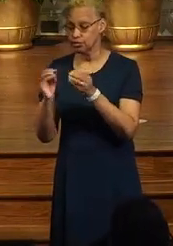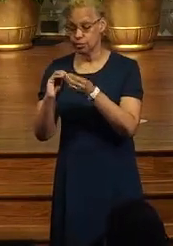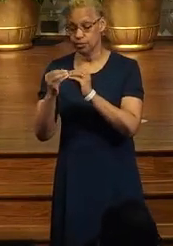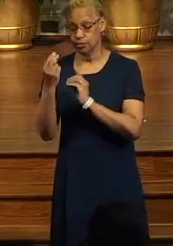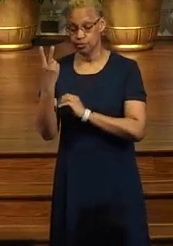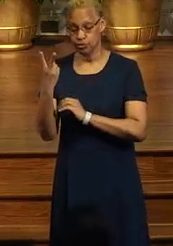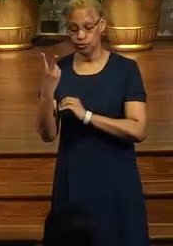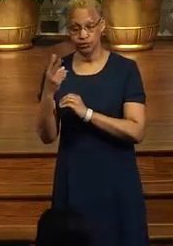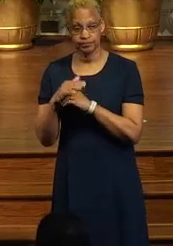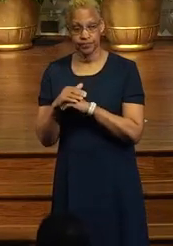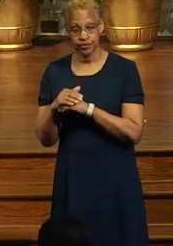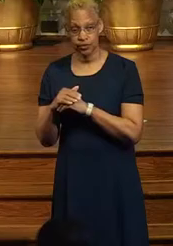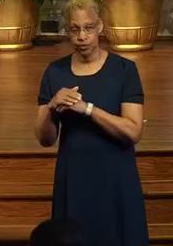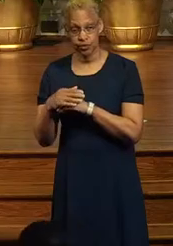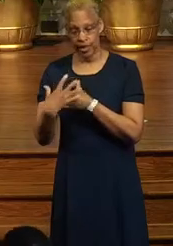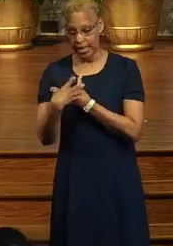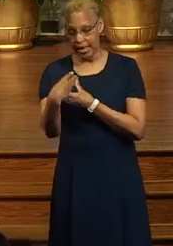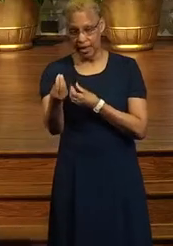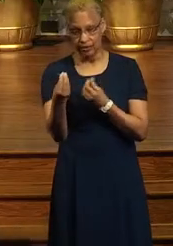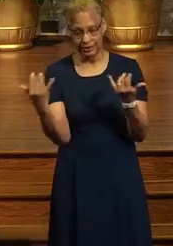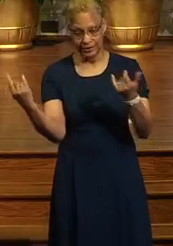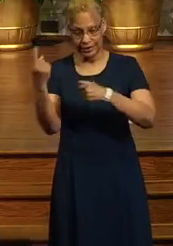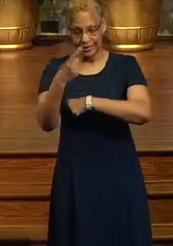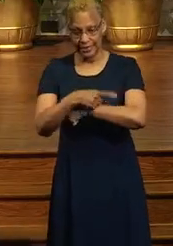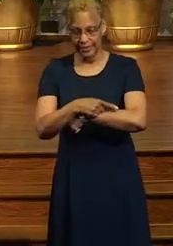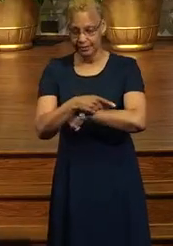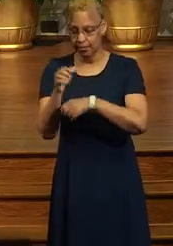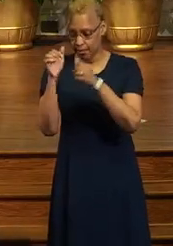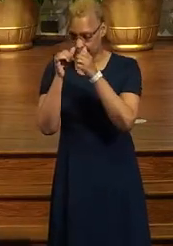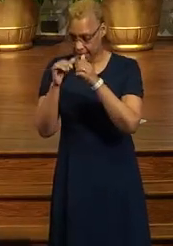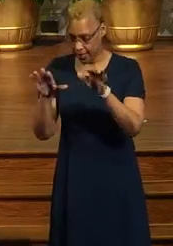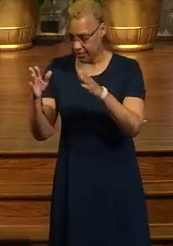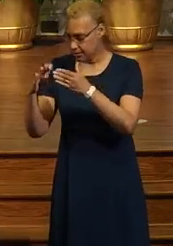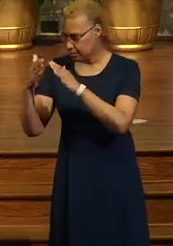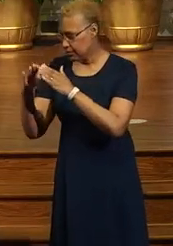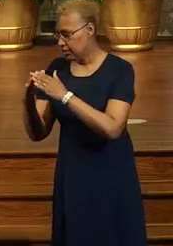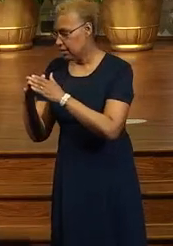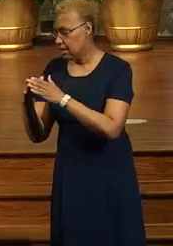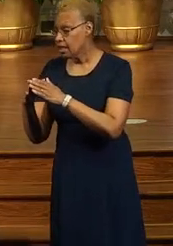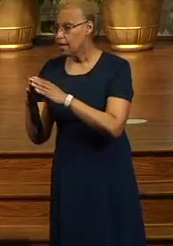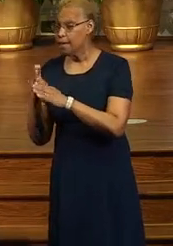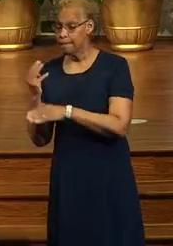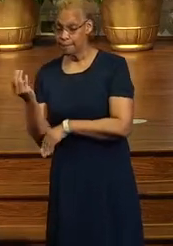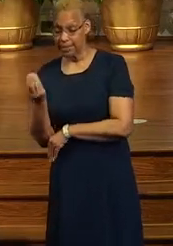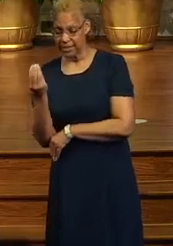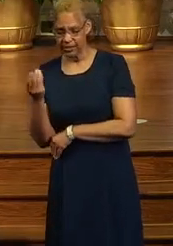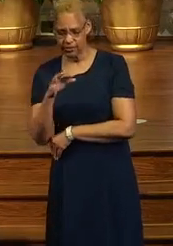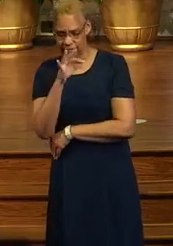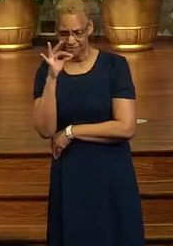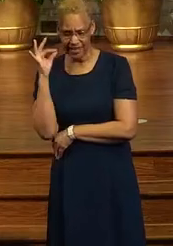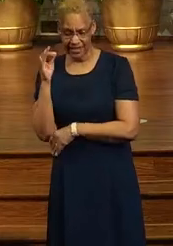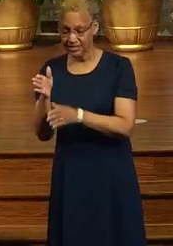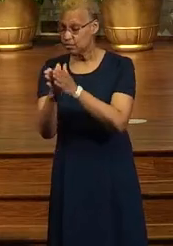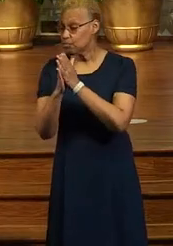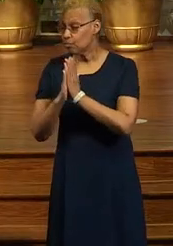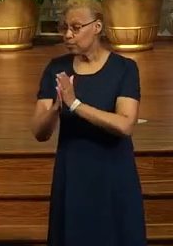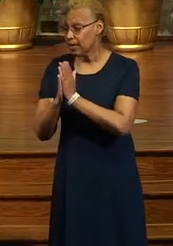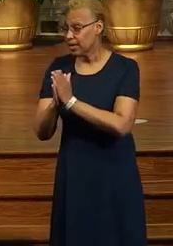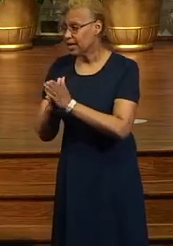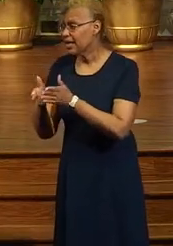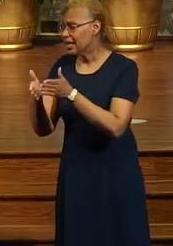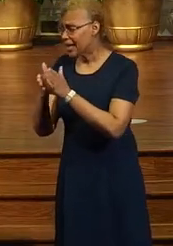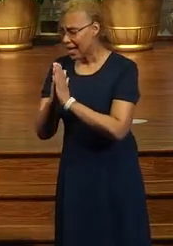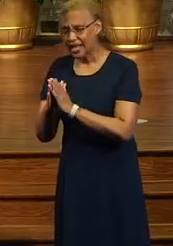today to bless the community. On this coming Monday, as we fast and pray, let's ask God to prepare our hearts as